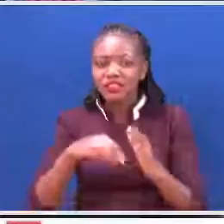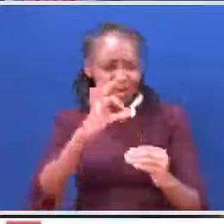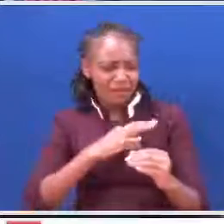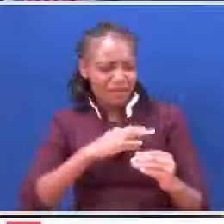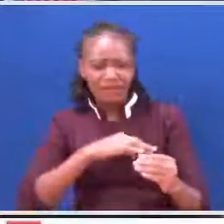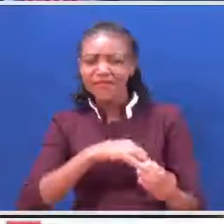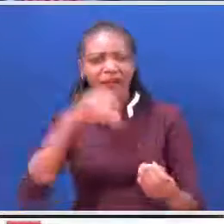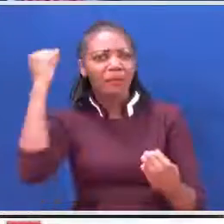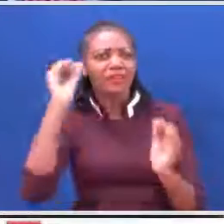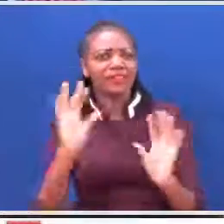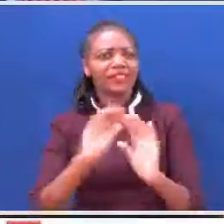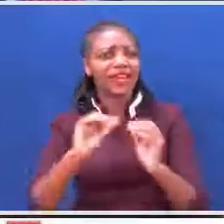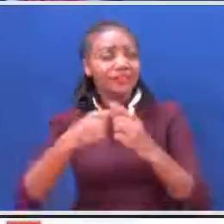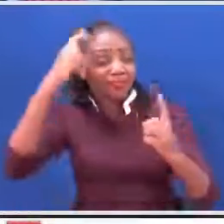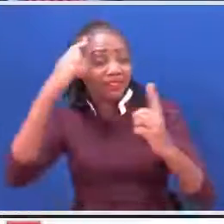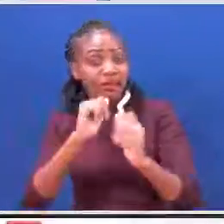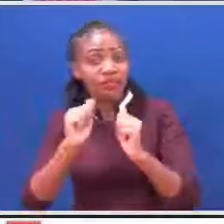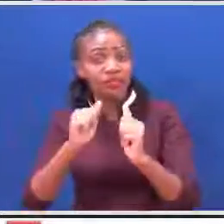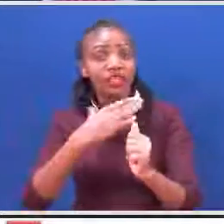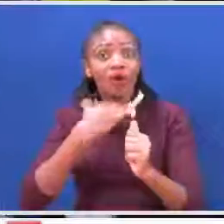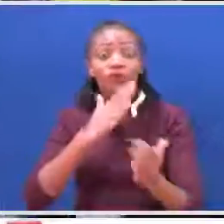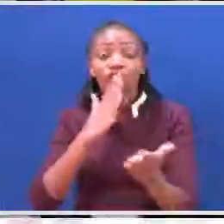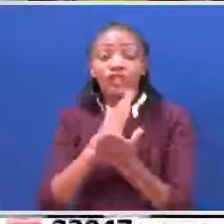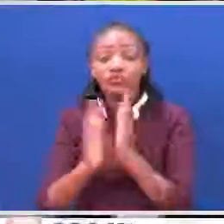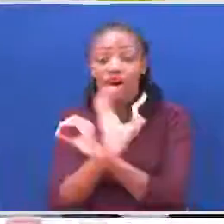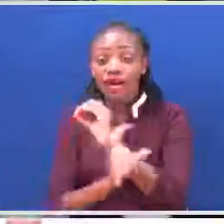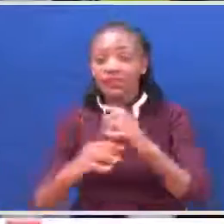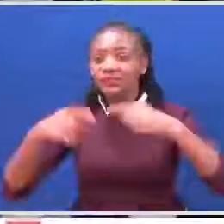main aim is to take the country back to its rightful course.